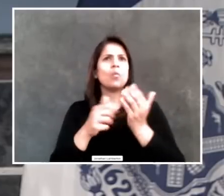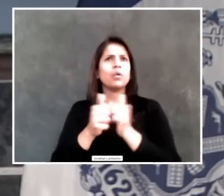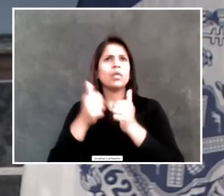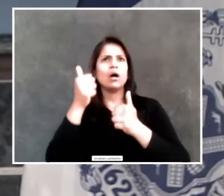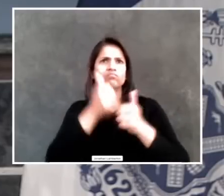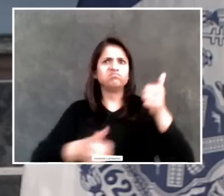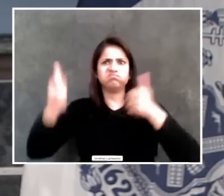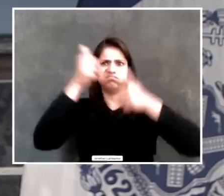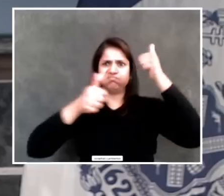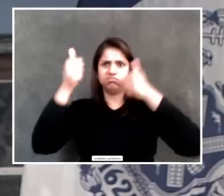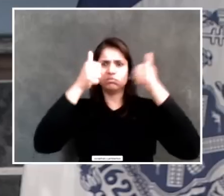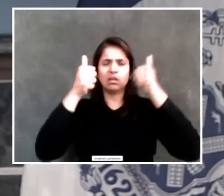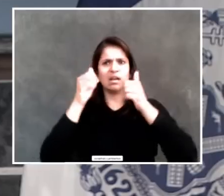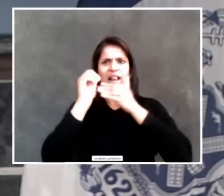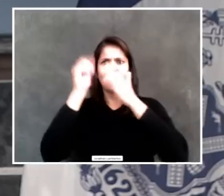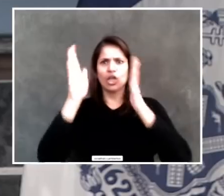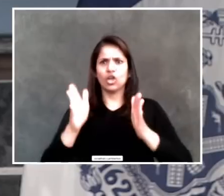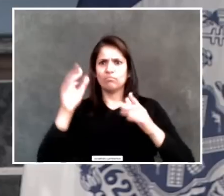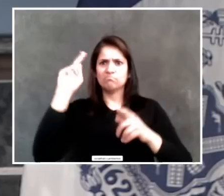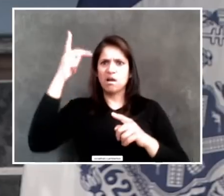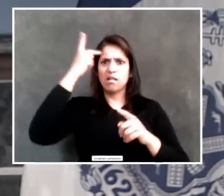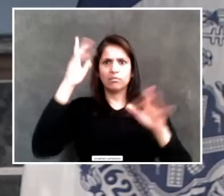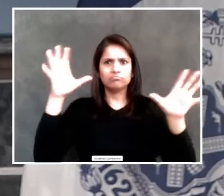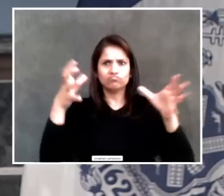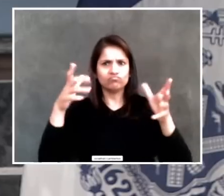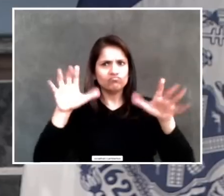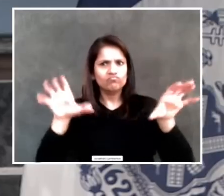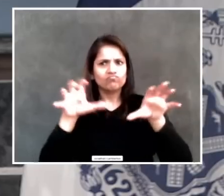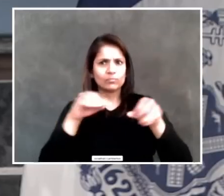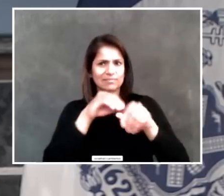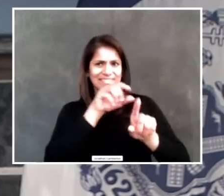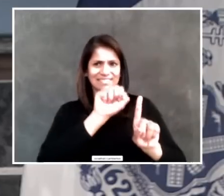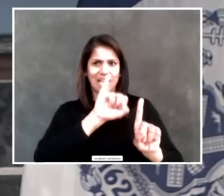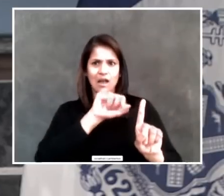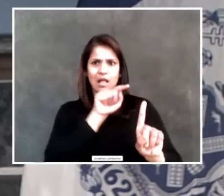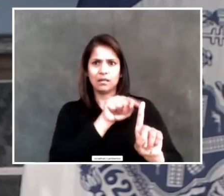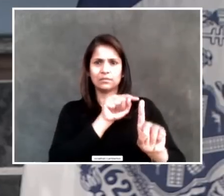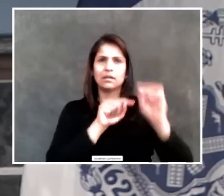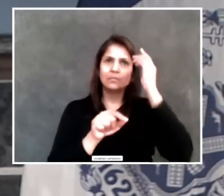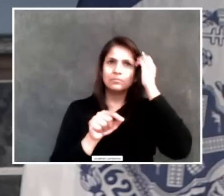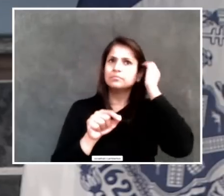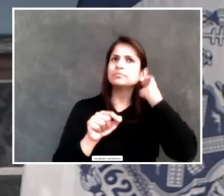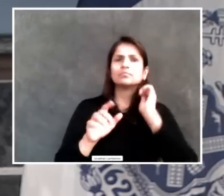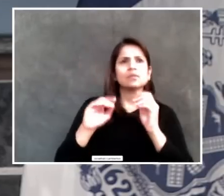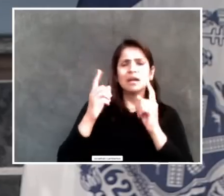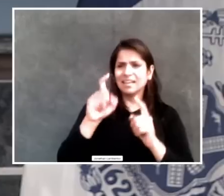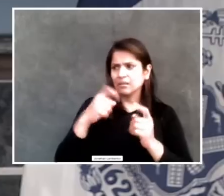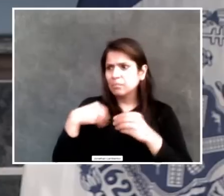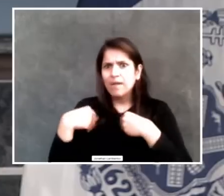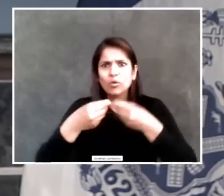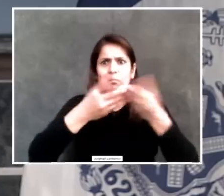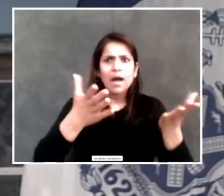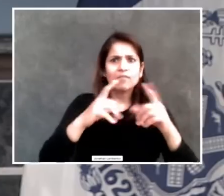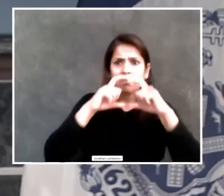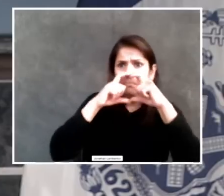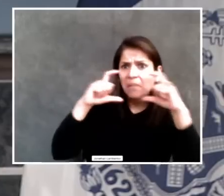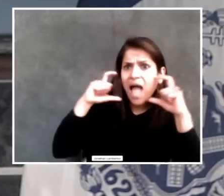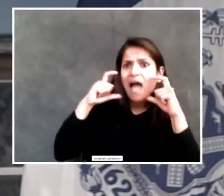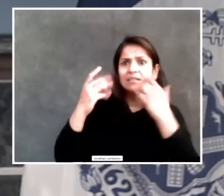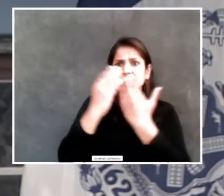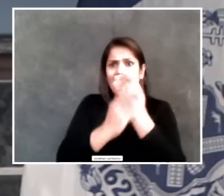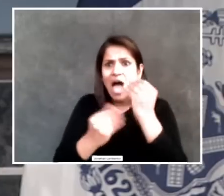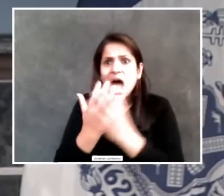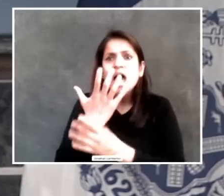N95s, surgical masks, everything we provide, what the Staten Island hospitals need, we are sending them. And